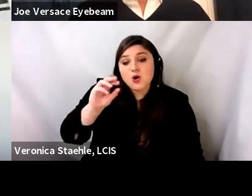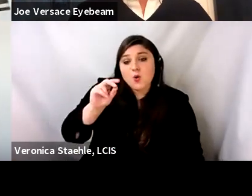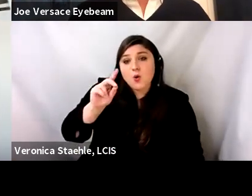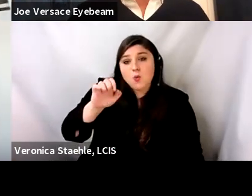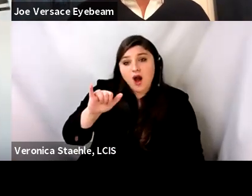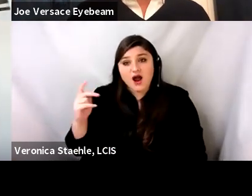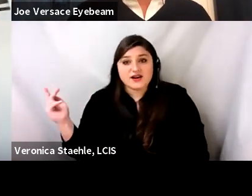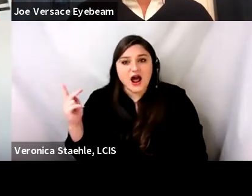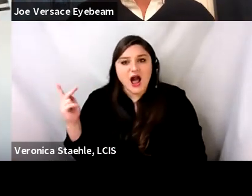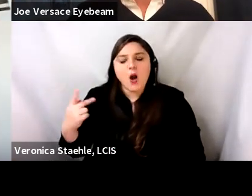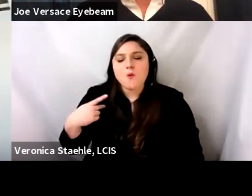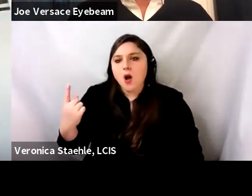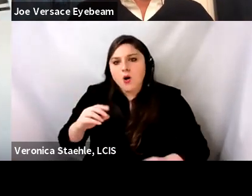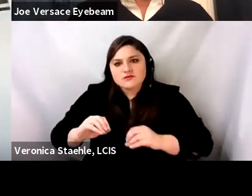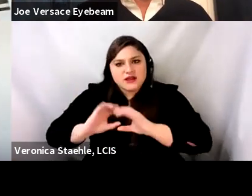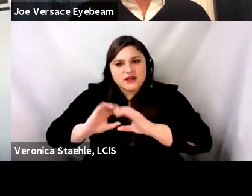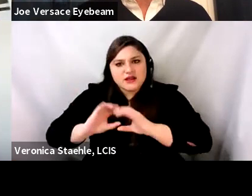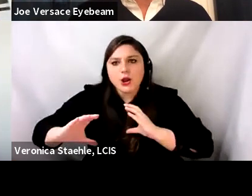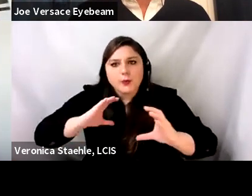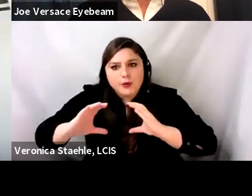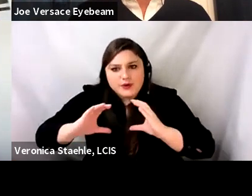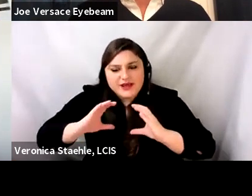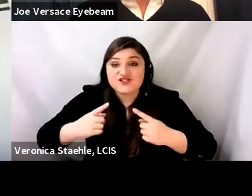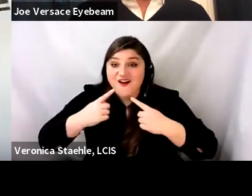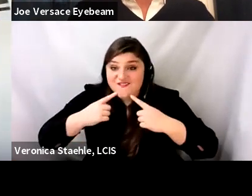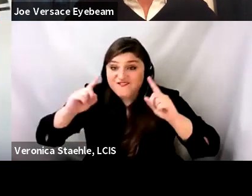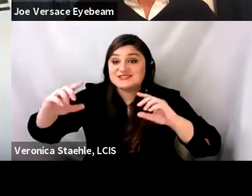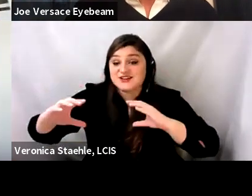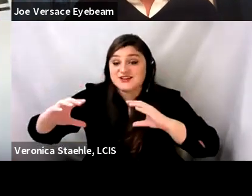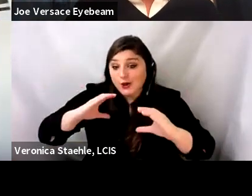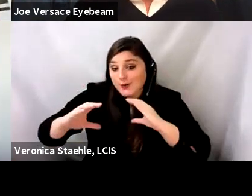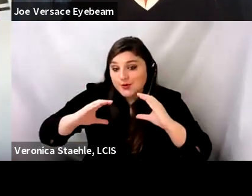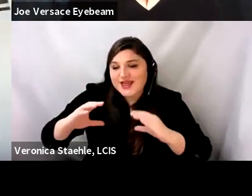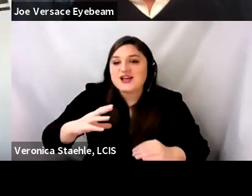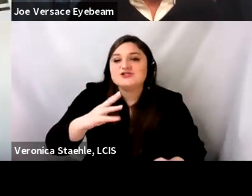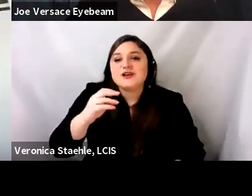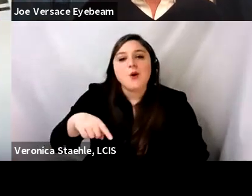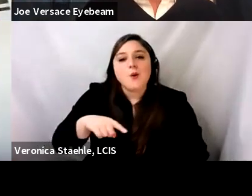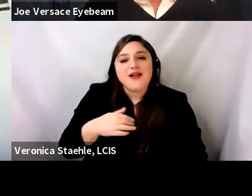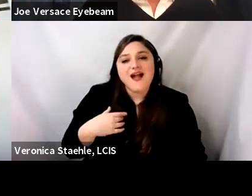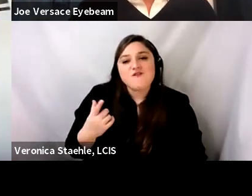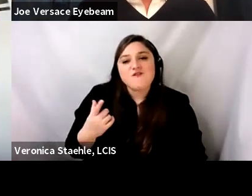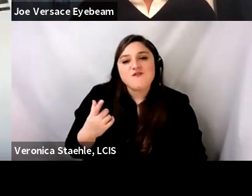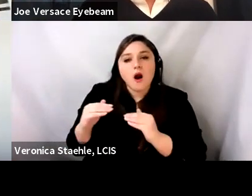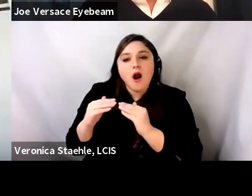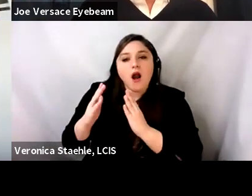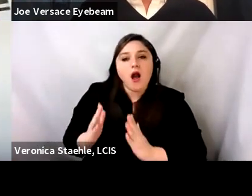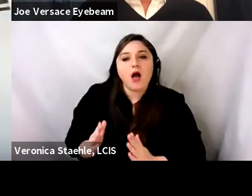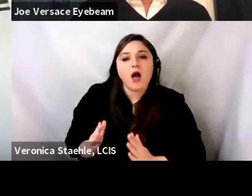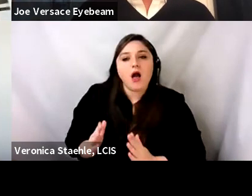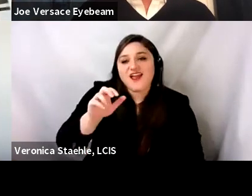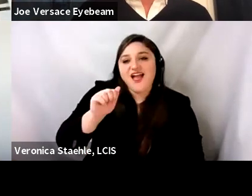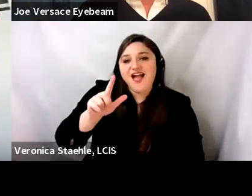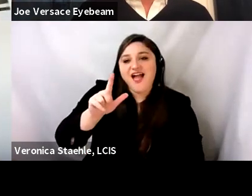each other's time. And quite frankly, she's not on the call, but my colleague, Ali Coy, who works for me at the